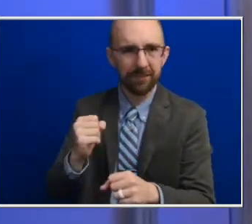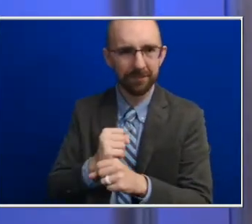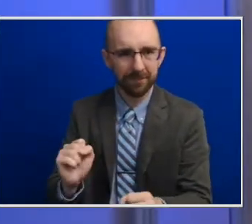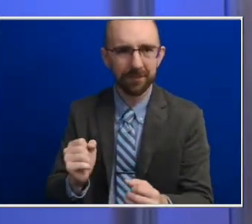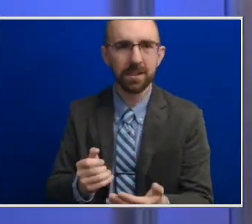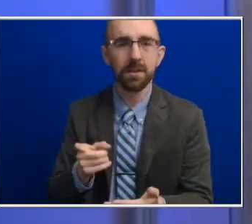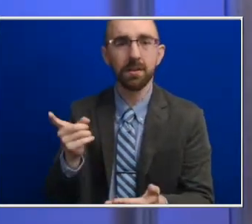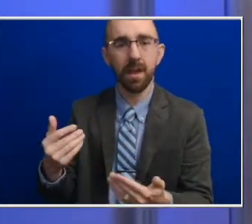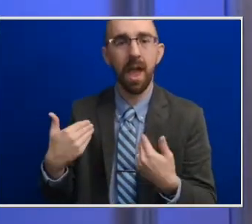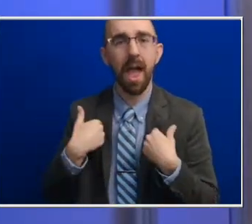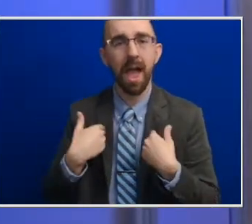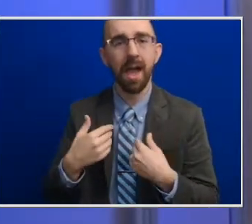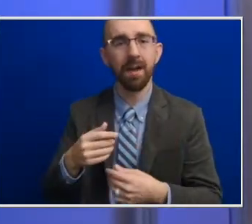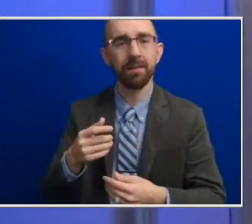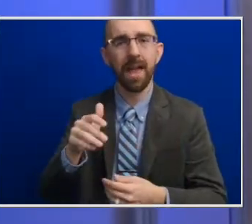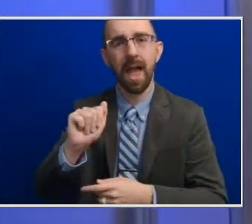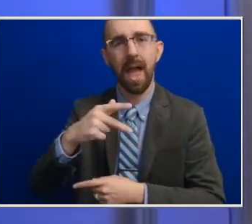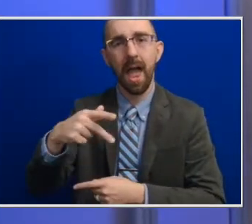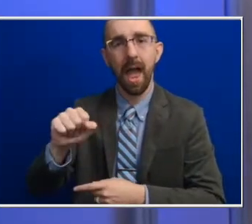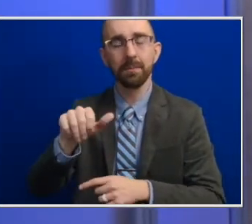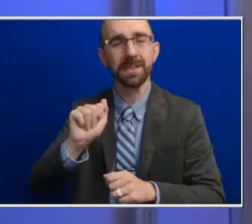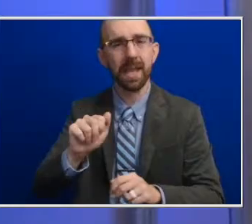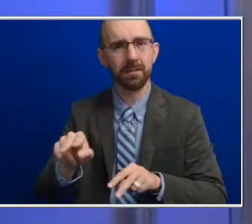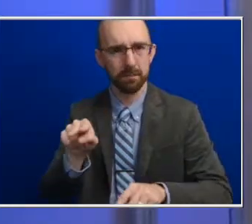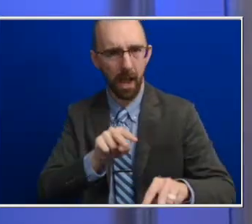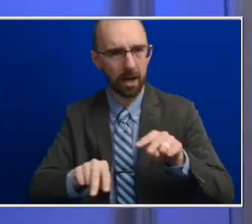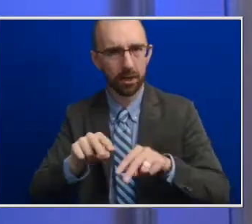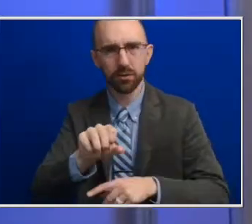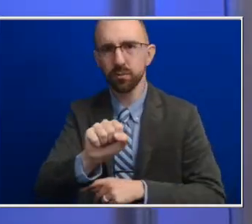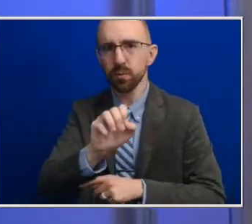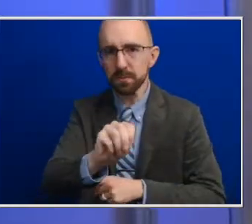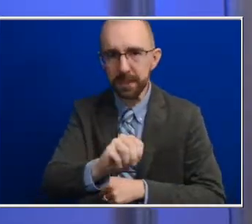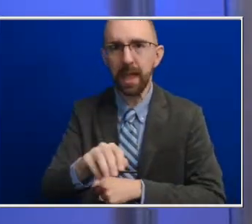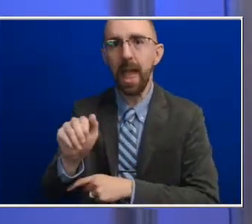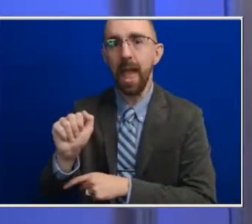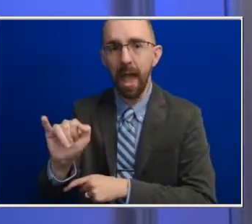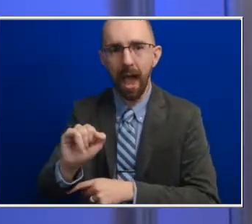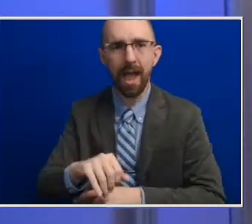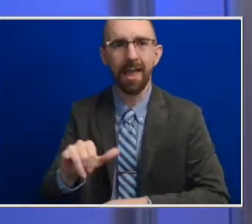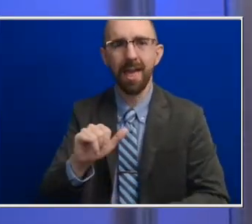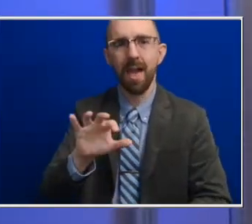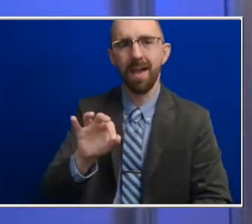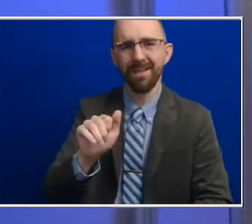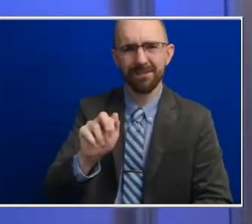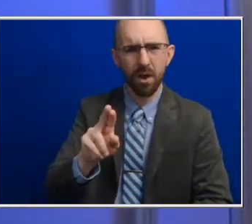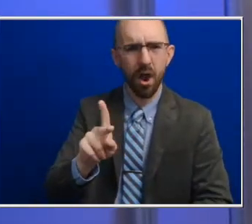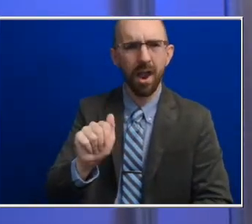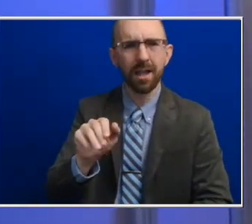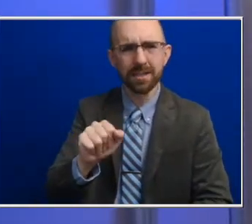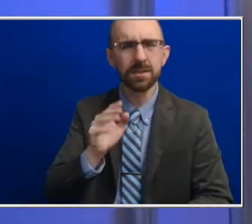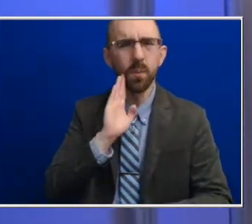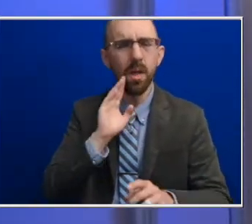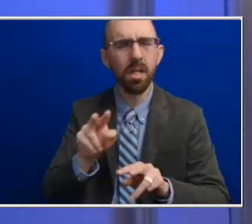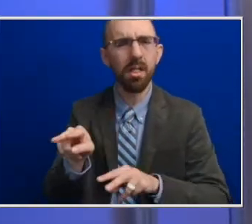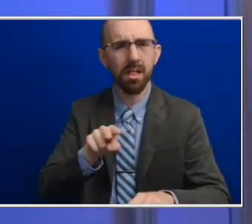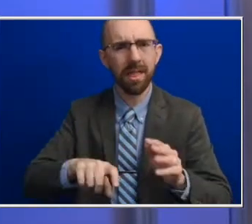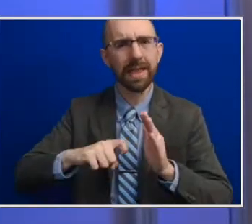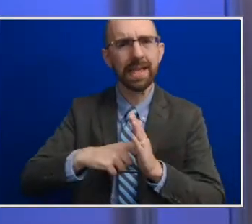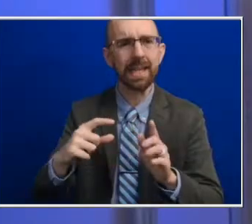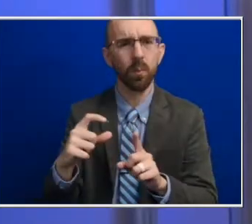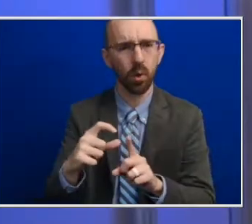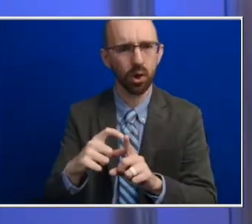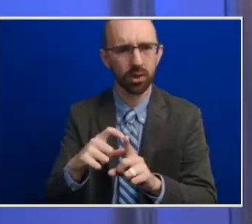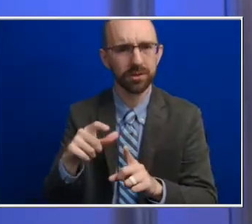that monitor AI and social media use, like Bark is a big one, that will monitor certain keywords that will flag you if your child is searching